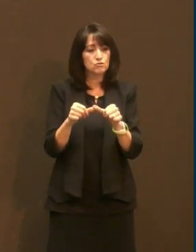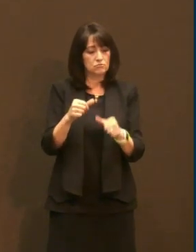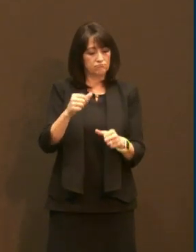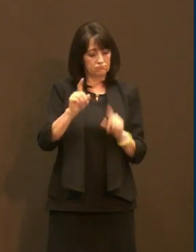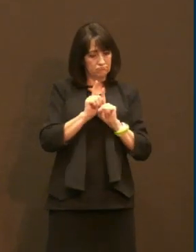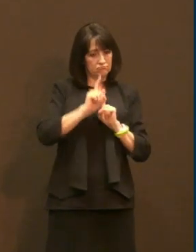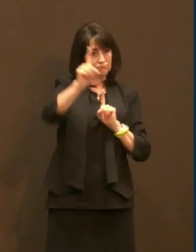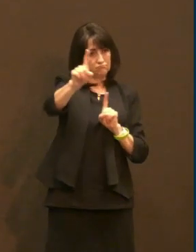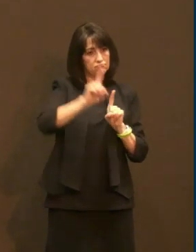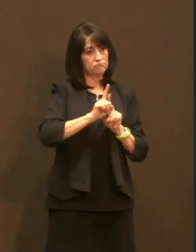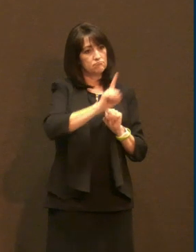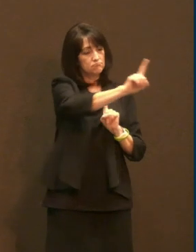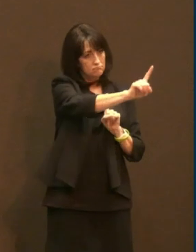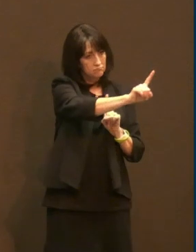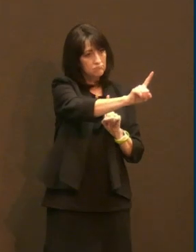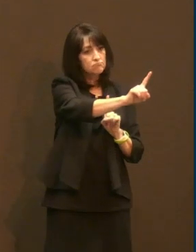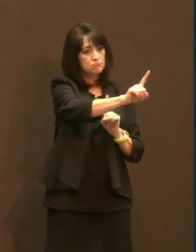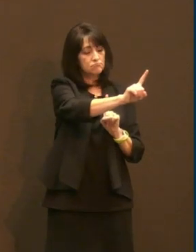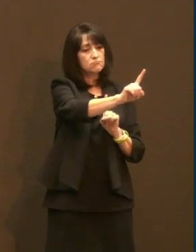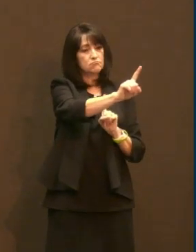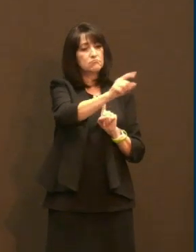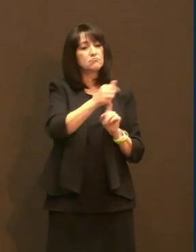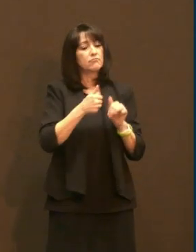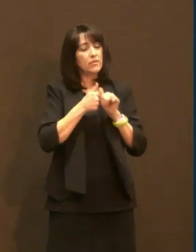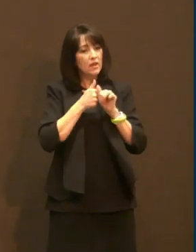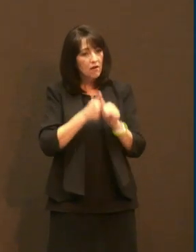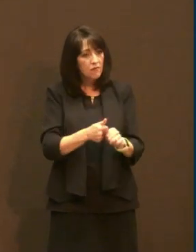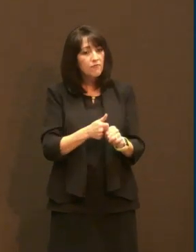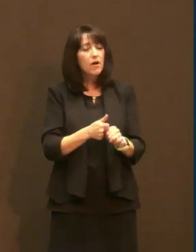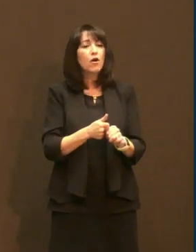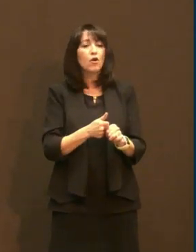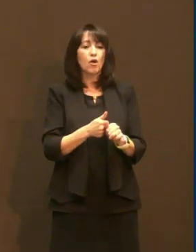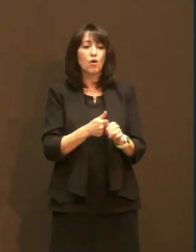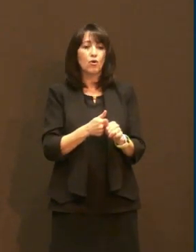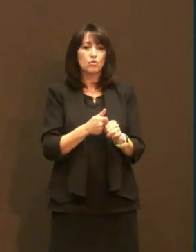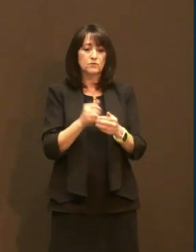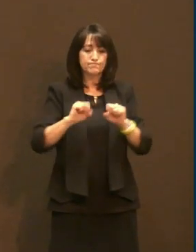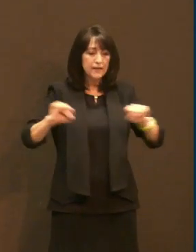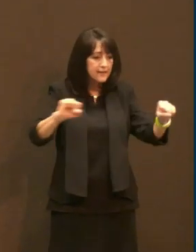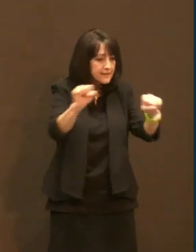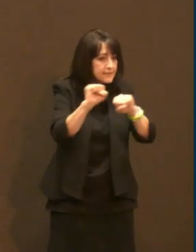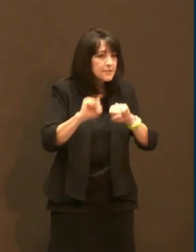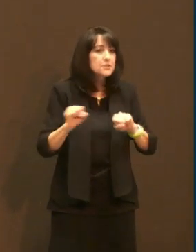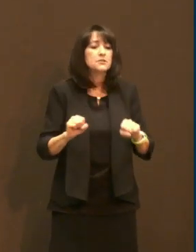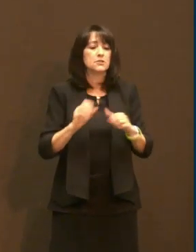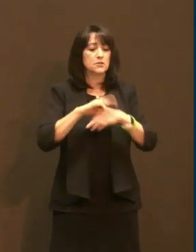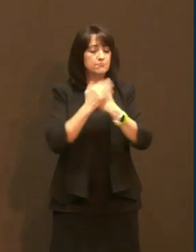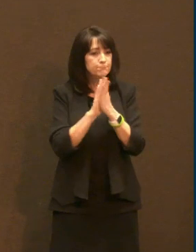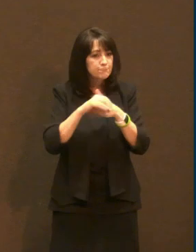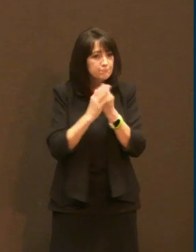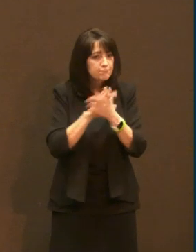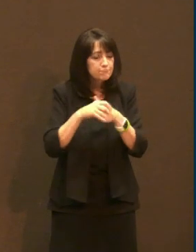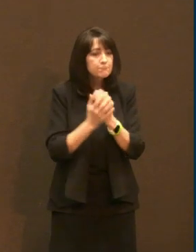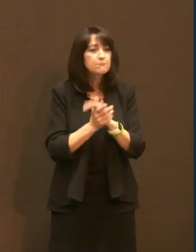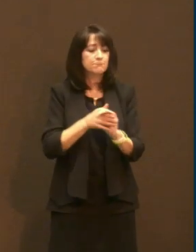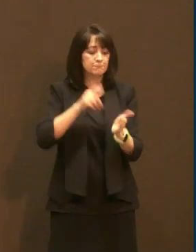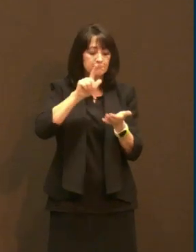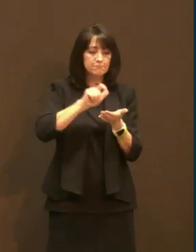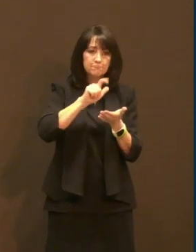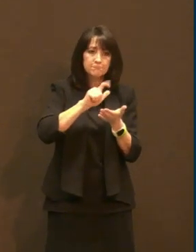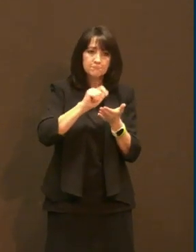self-distance and follow the guidance around hygiene and operating safely. And again,